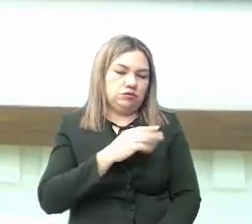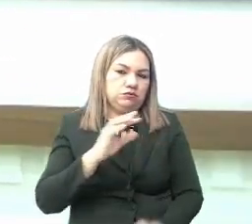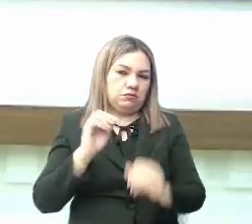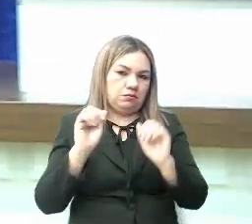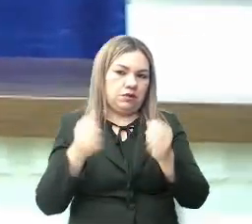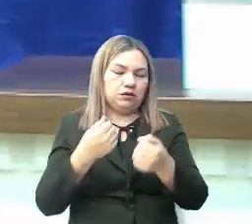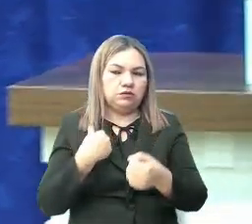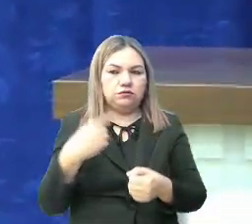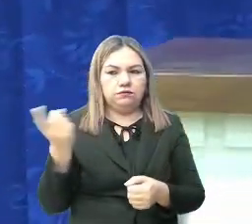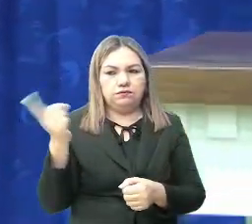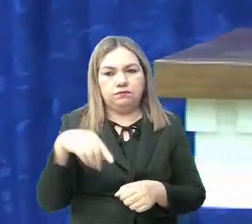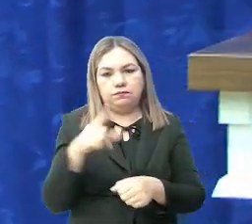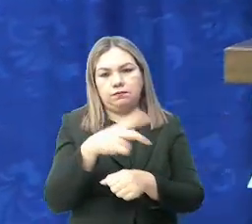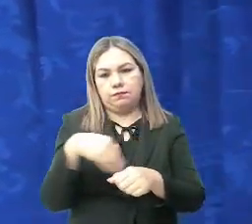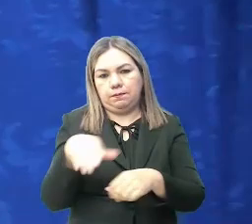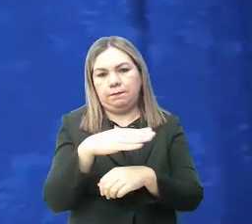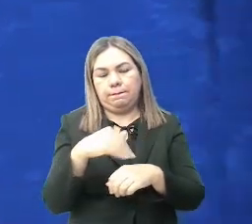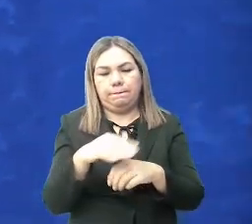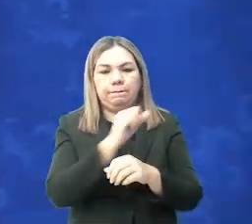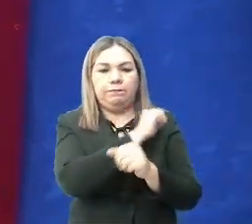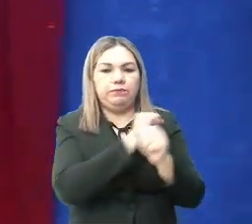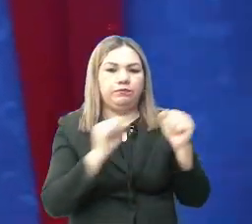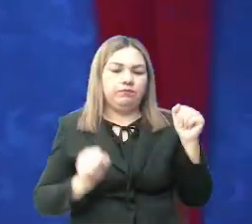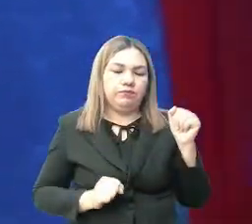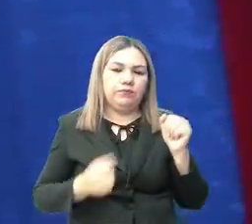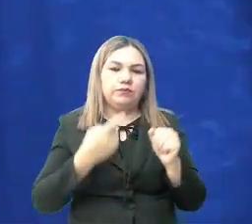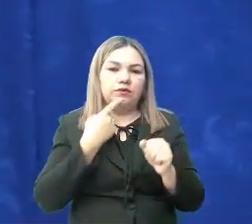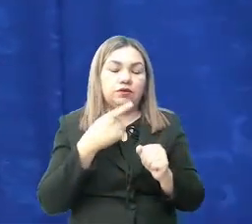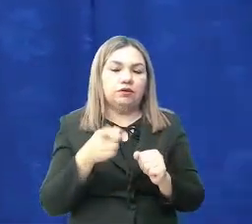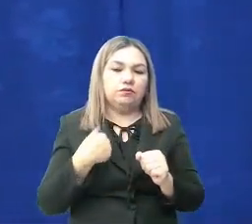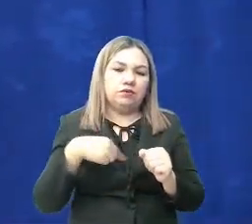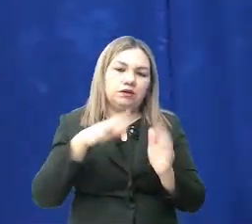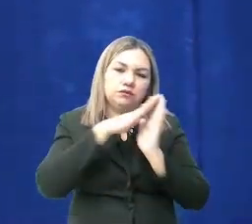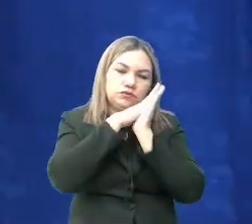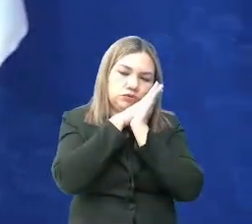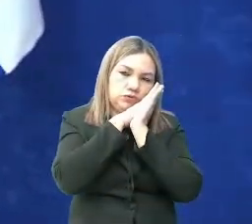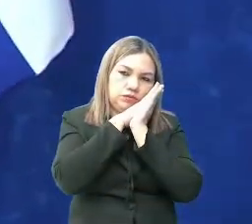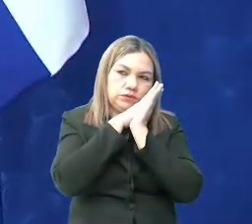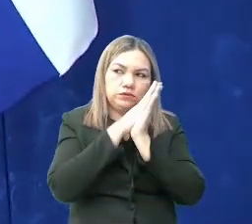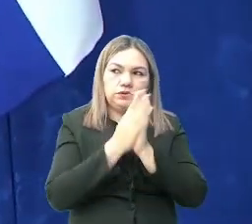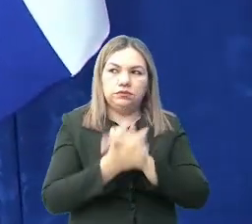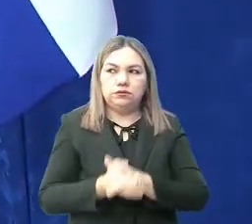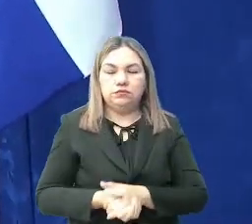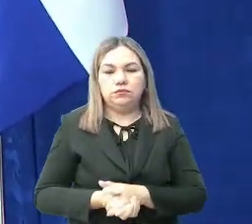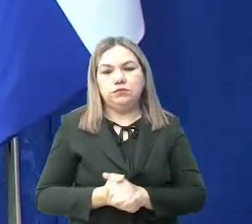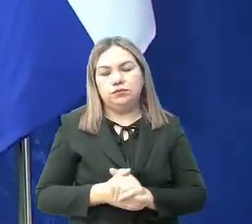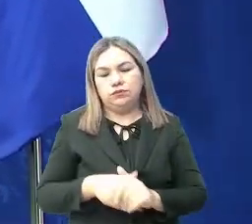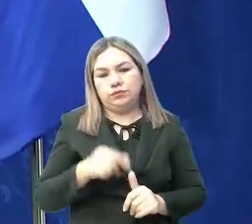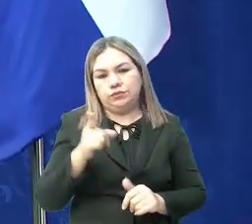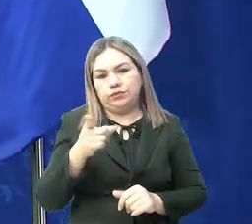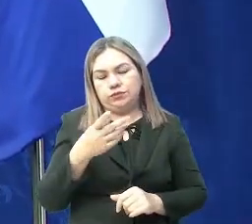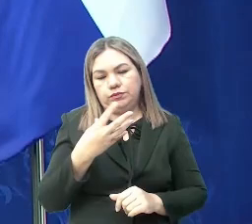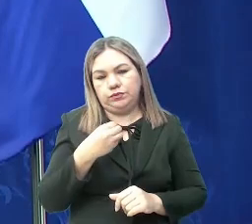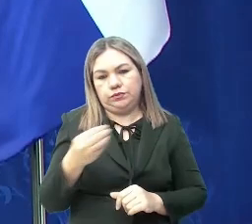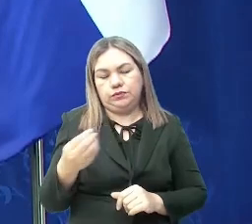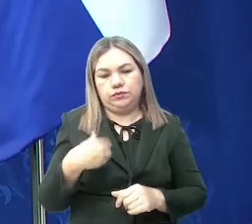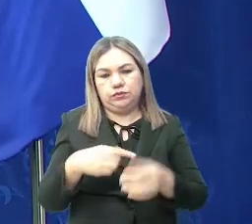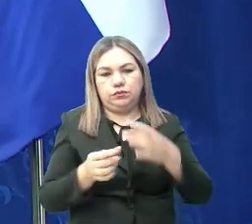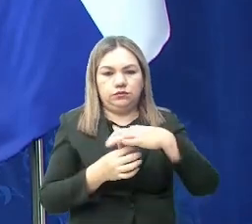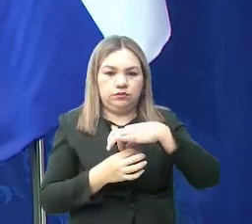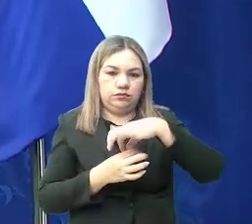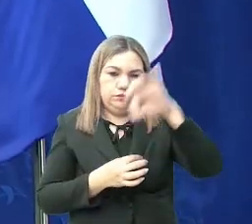or more. I reached a place and the Lord said, I set you to sleep because